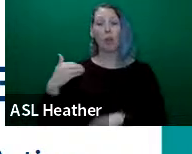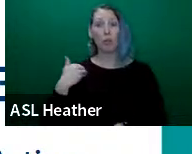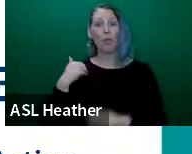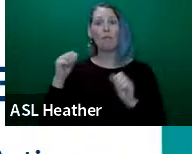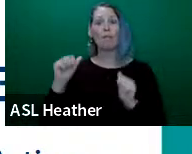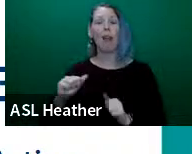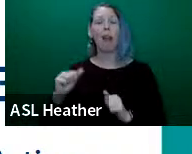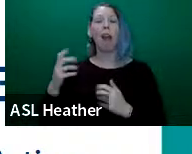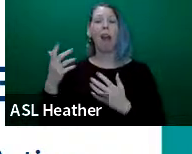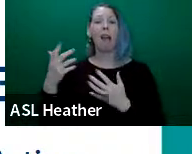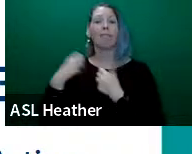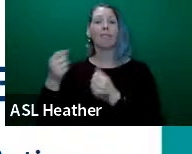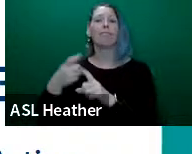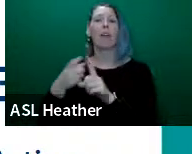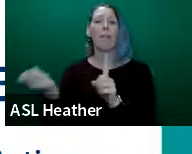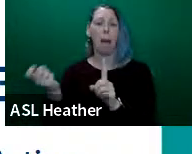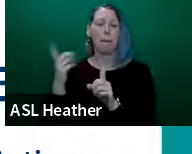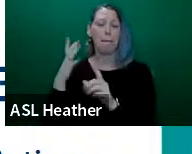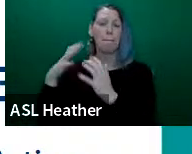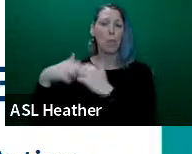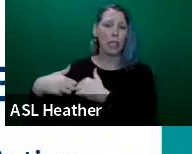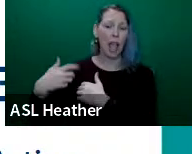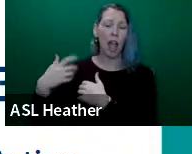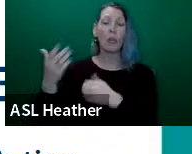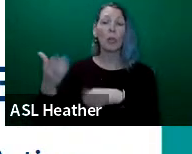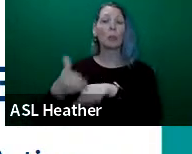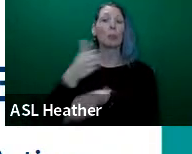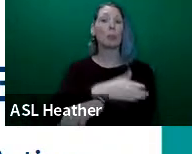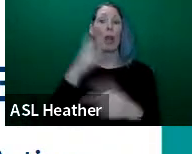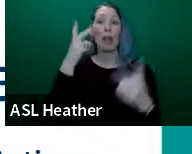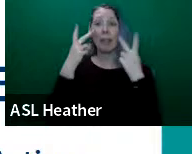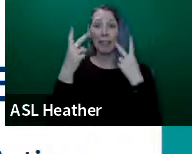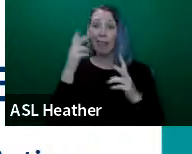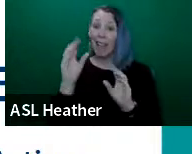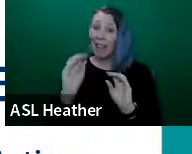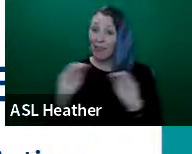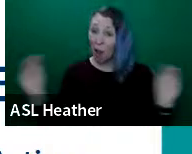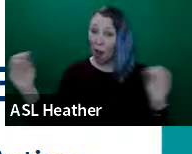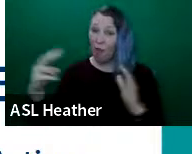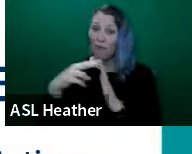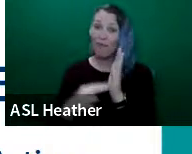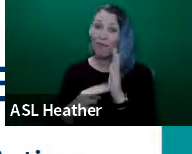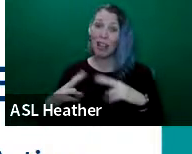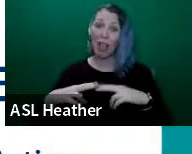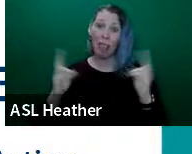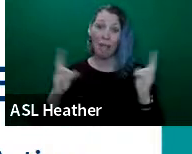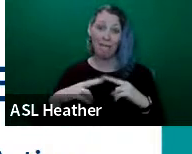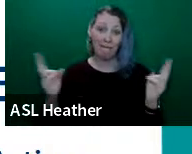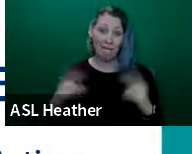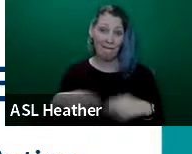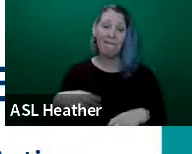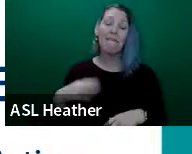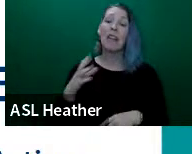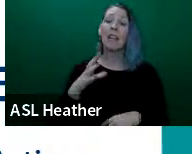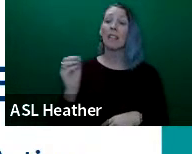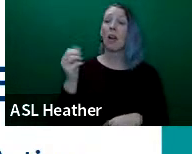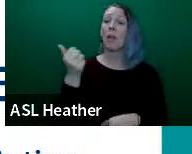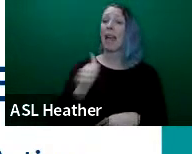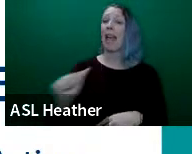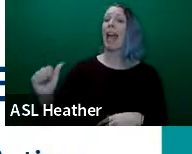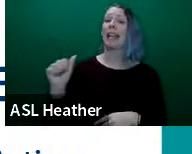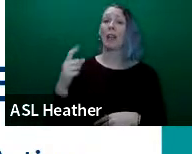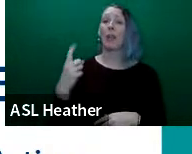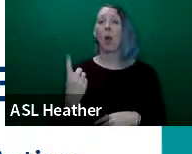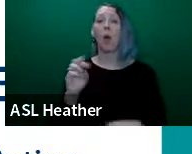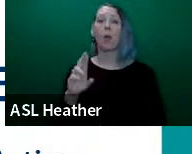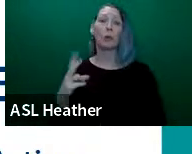breakdowns, improve visibility, and no bridge lifts kind of are some of the major safety improvements. That's in any one or